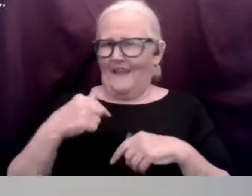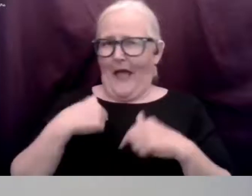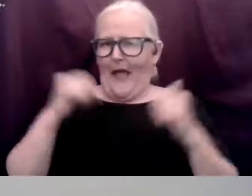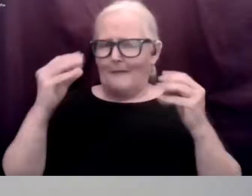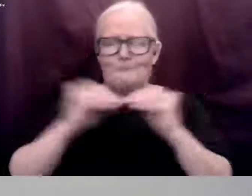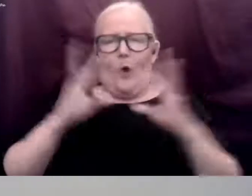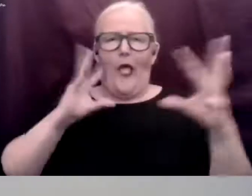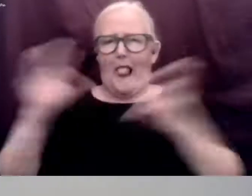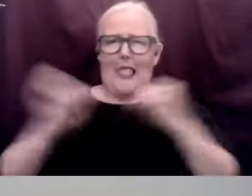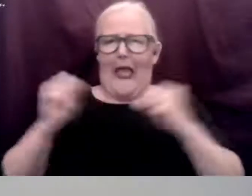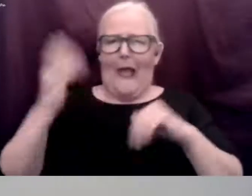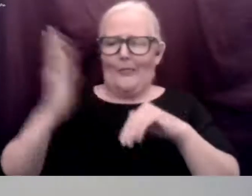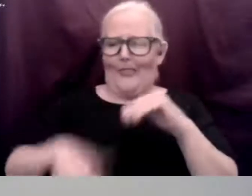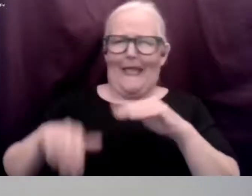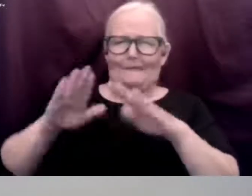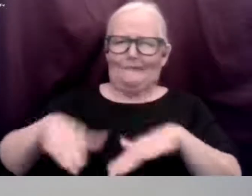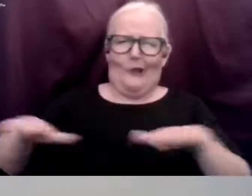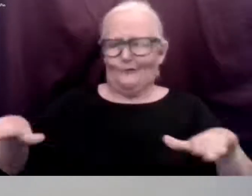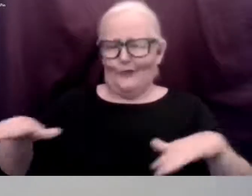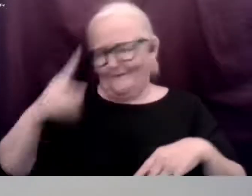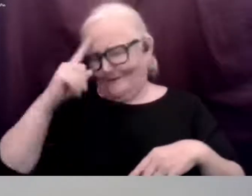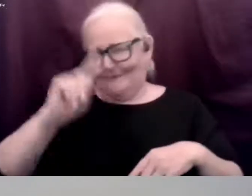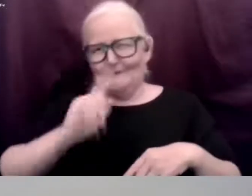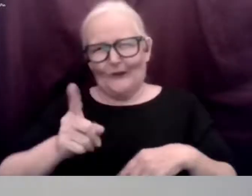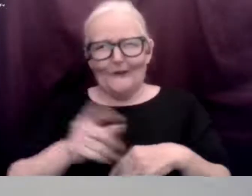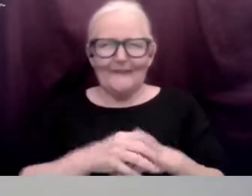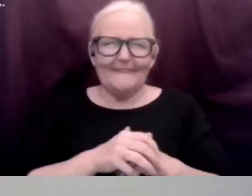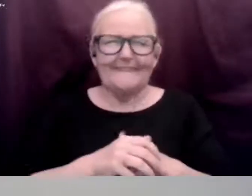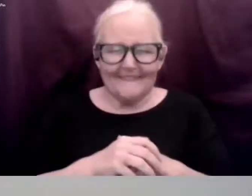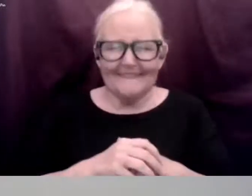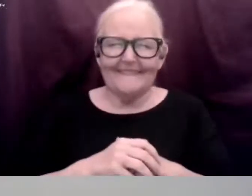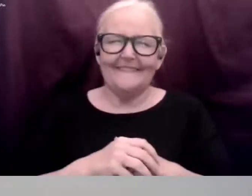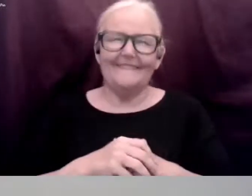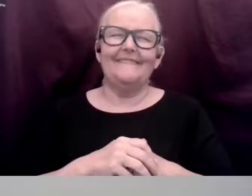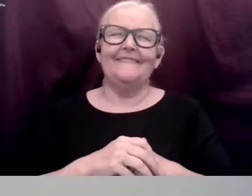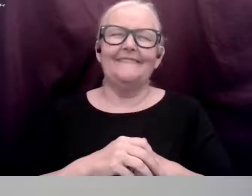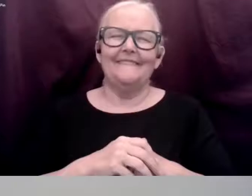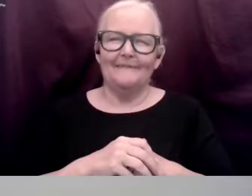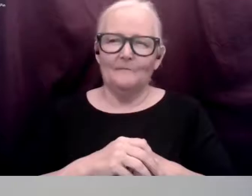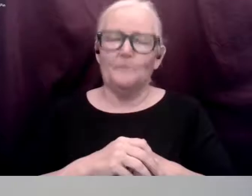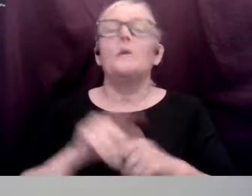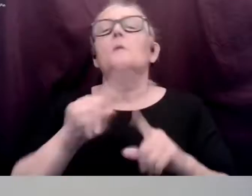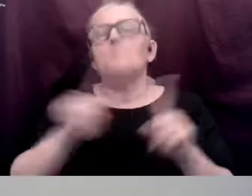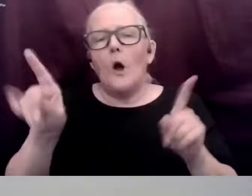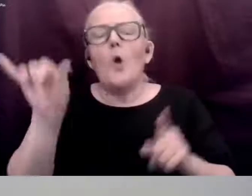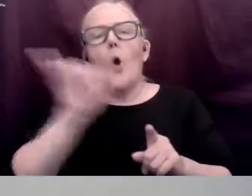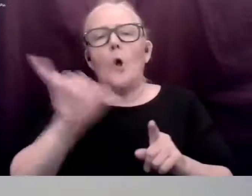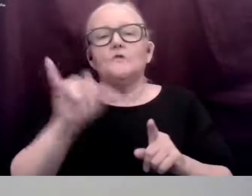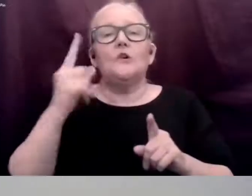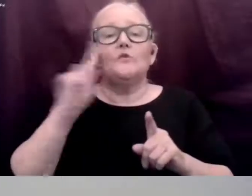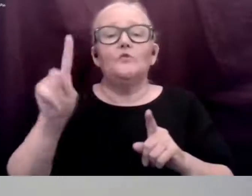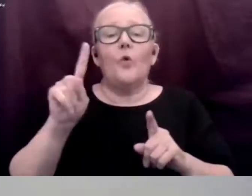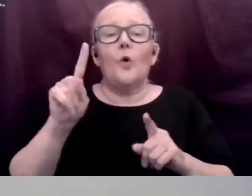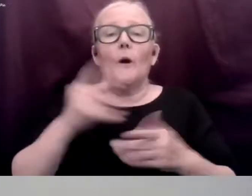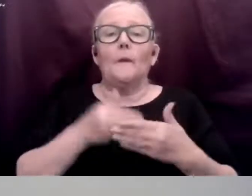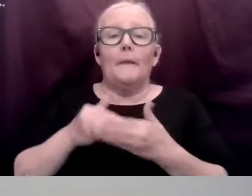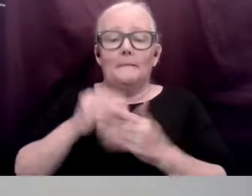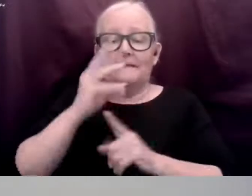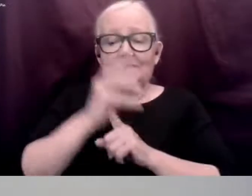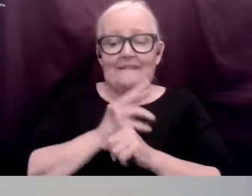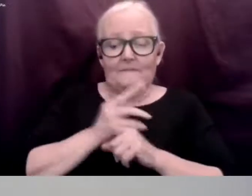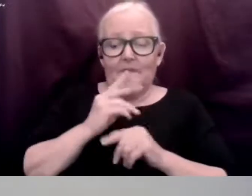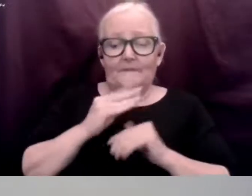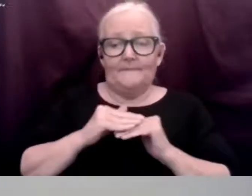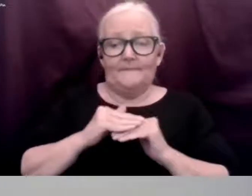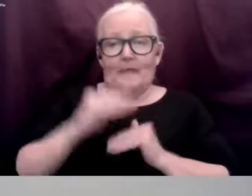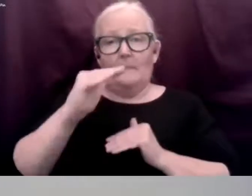But we also have a nursery for children 6 months and older through age 5. If you need help finding the nursery, please